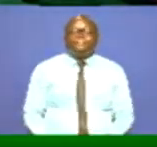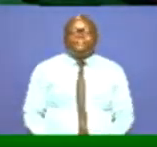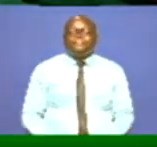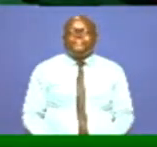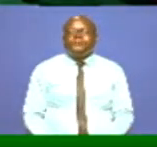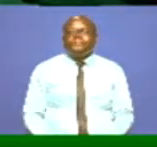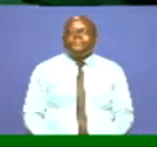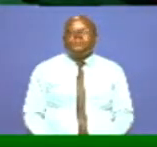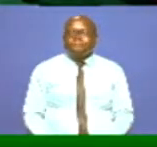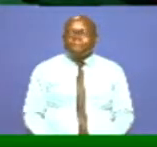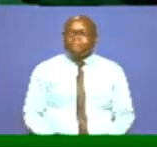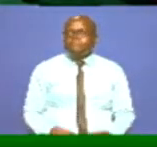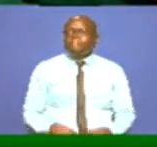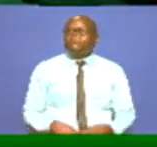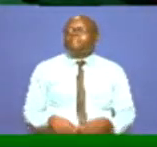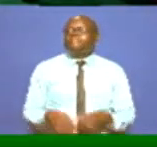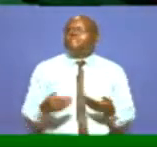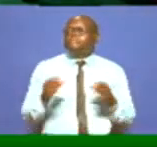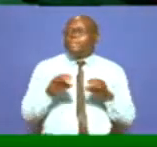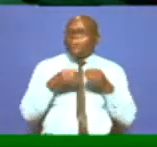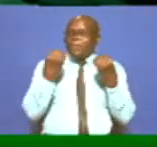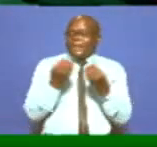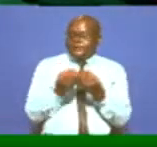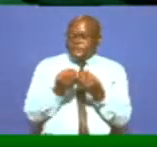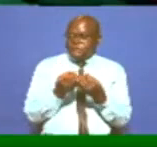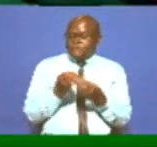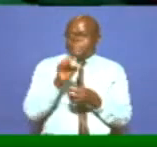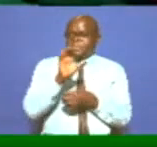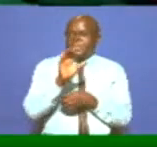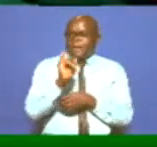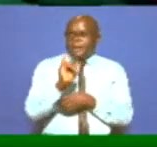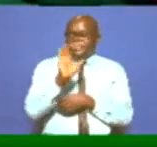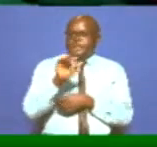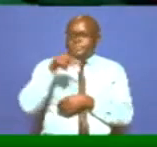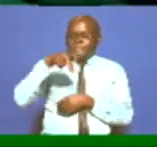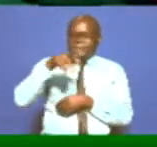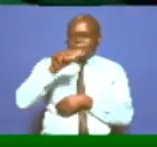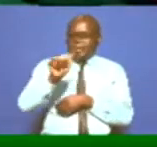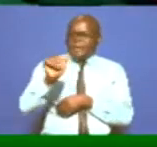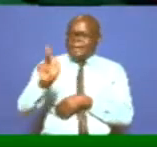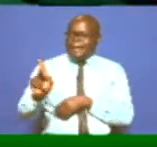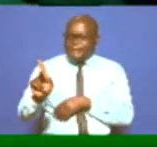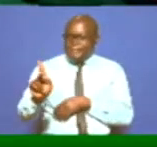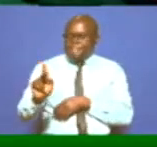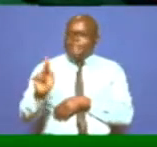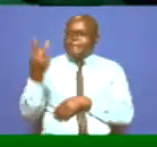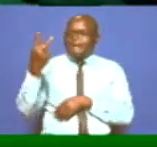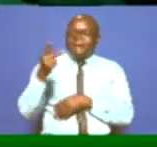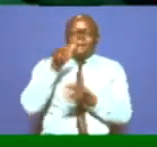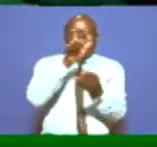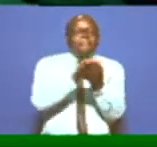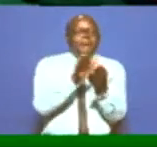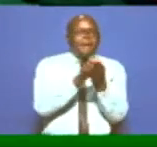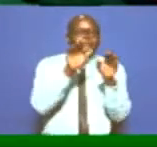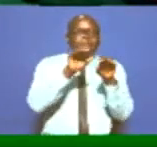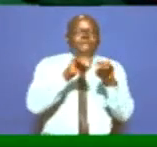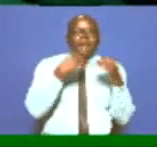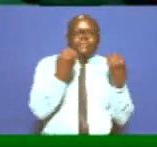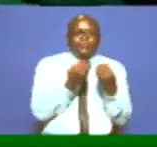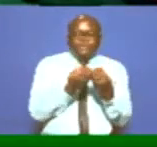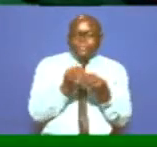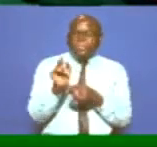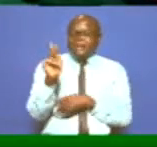Also, the Accountants Organization, ICPAK, the Kenya's Bankers Association, Kenya